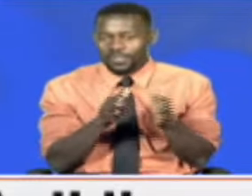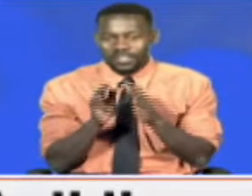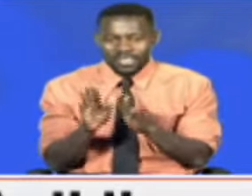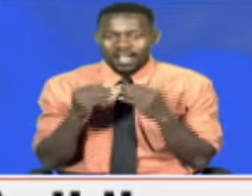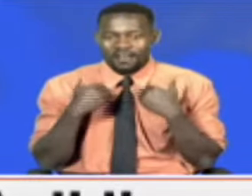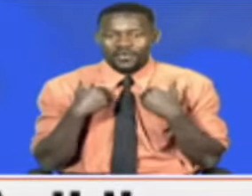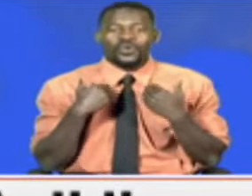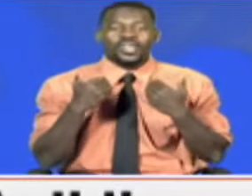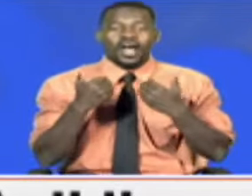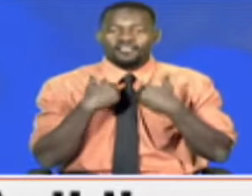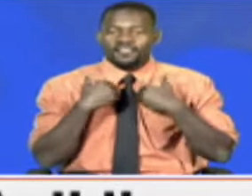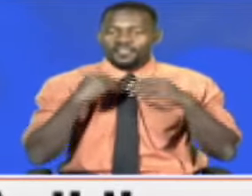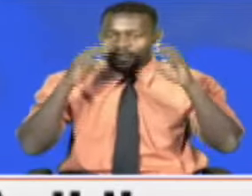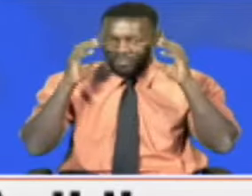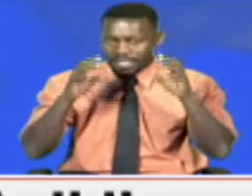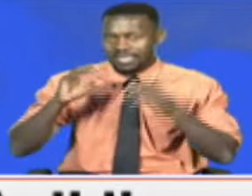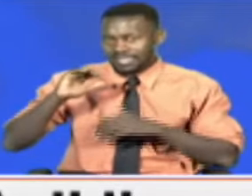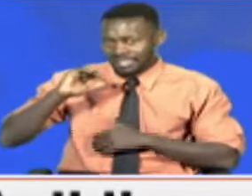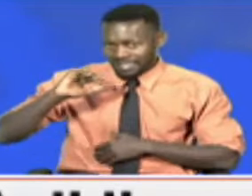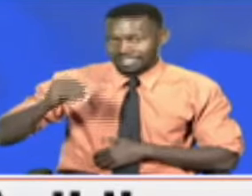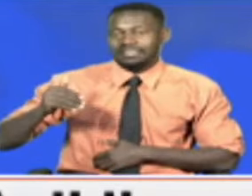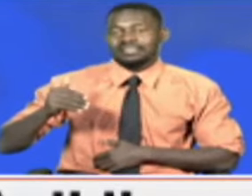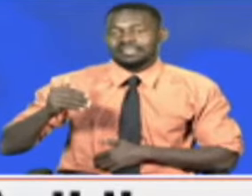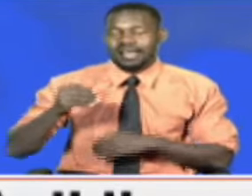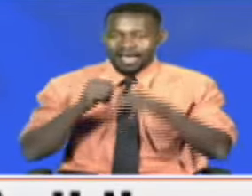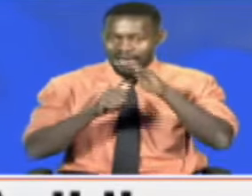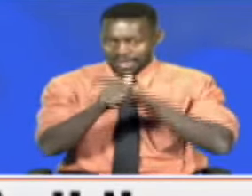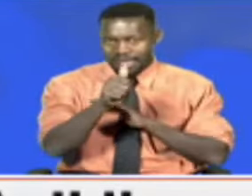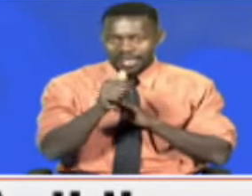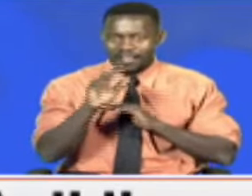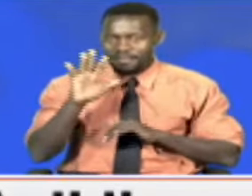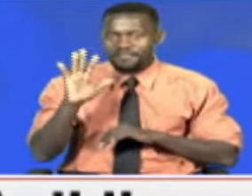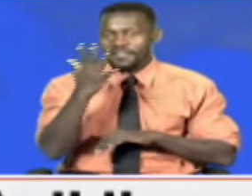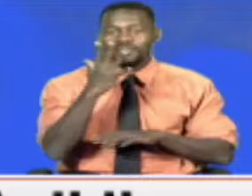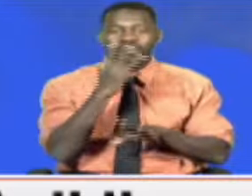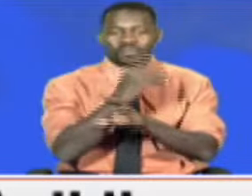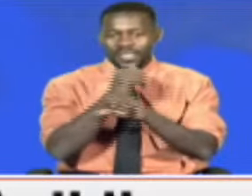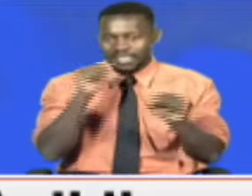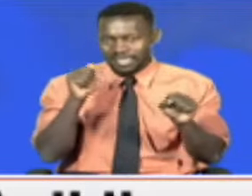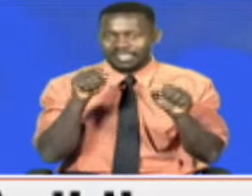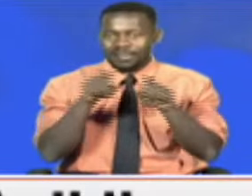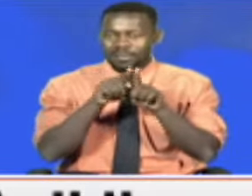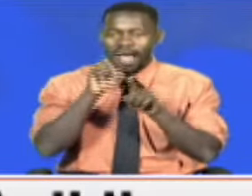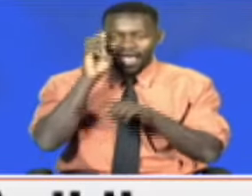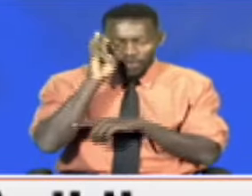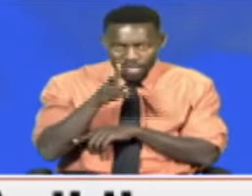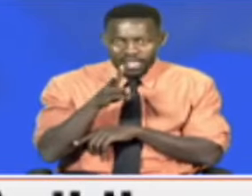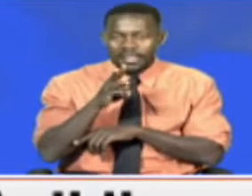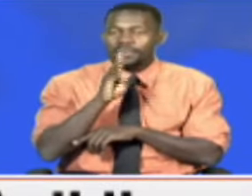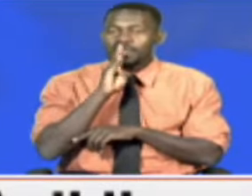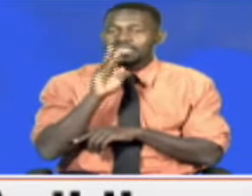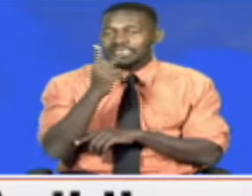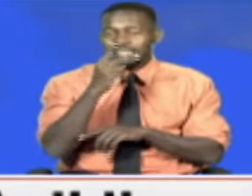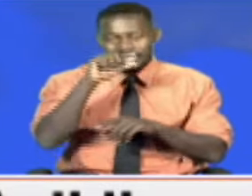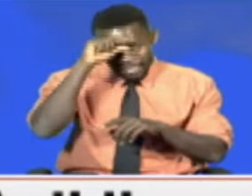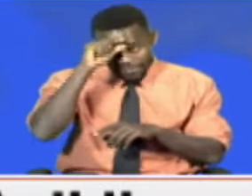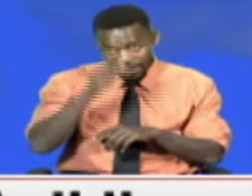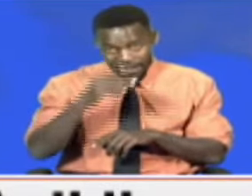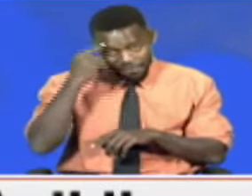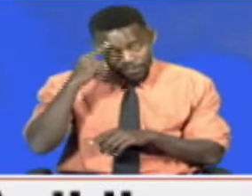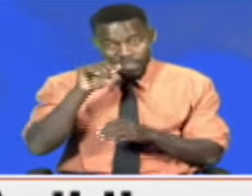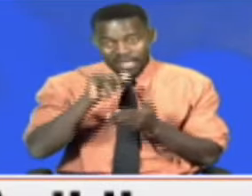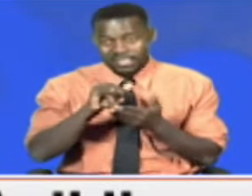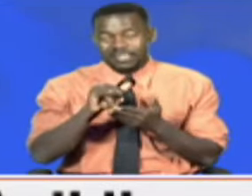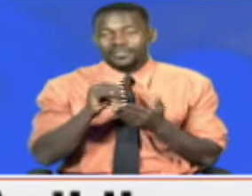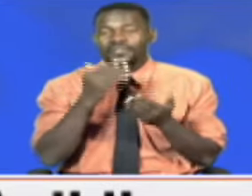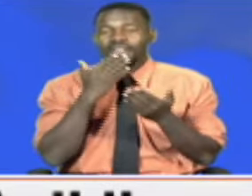50th city under the 50th president, and I will be the second governor, and we want to thank God for that. It's expectation,